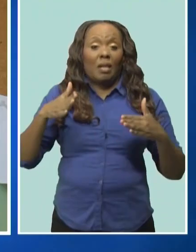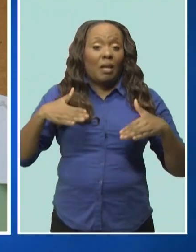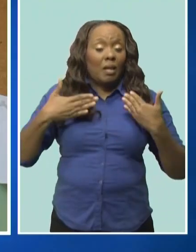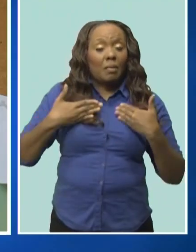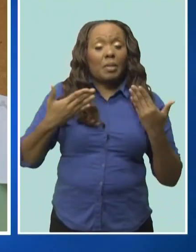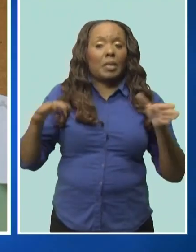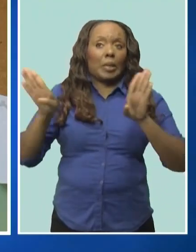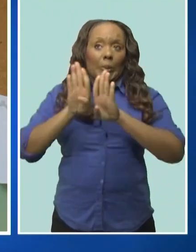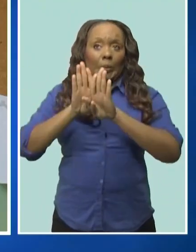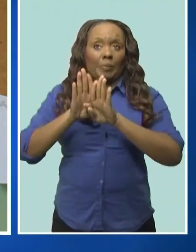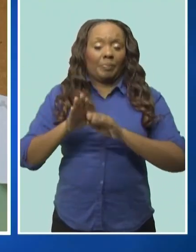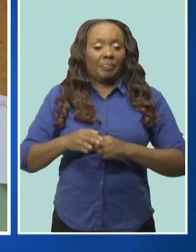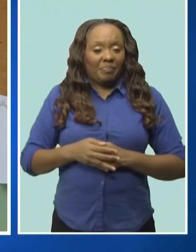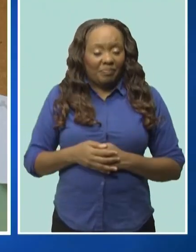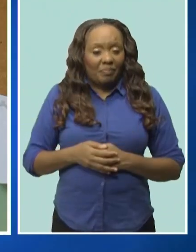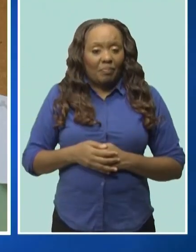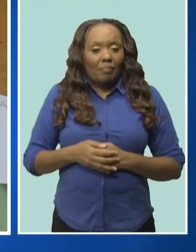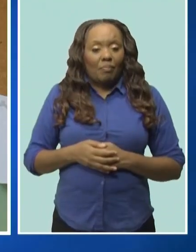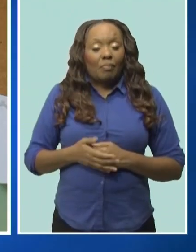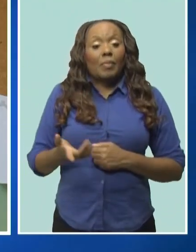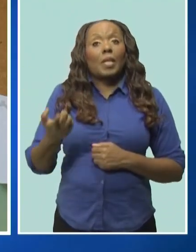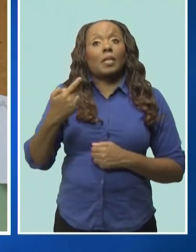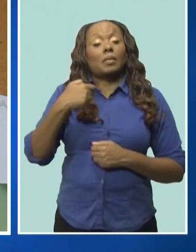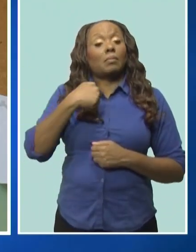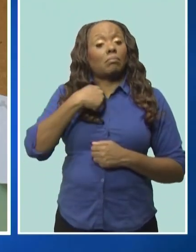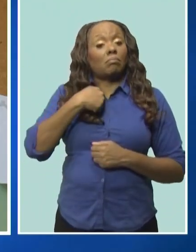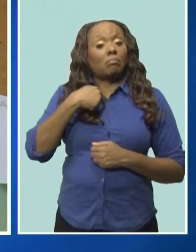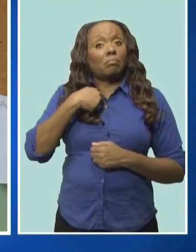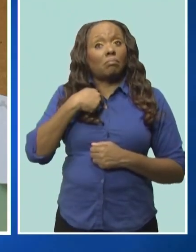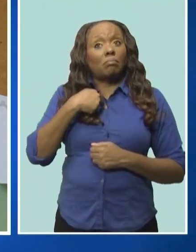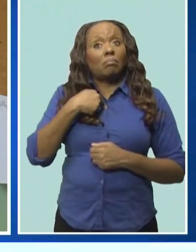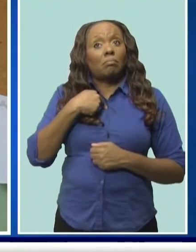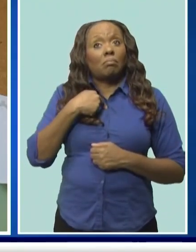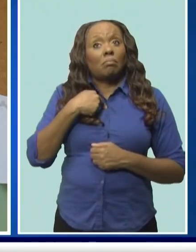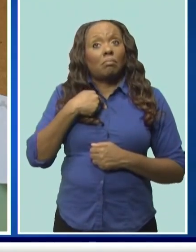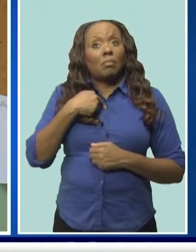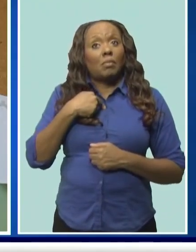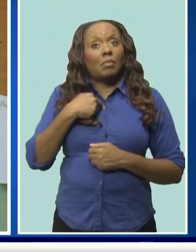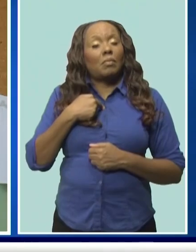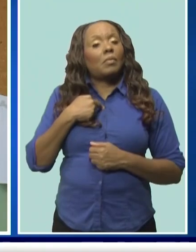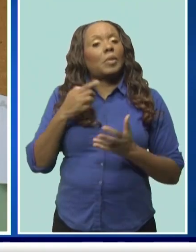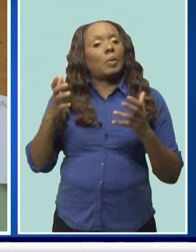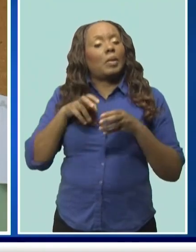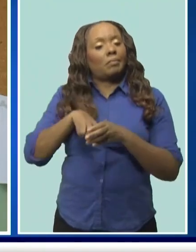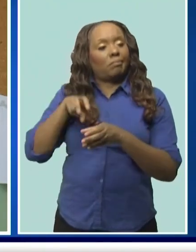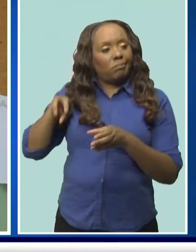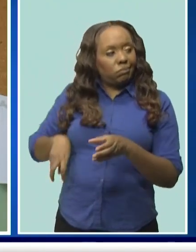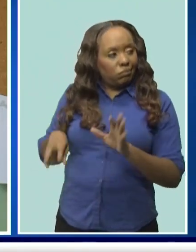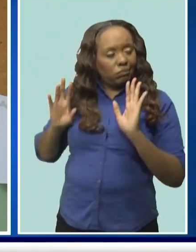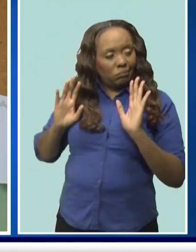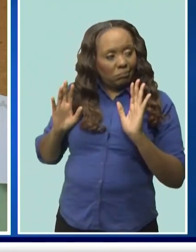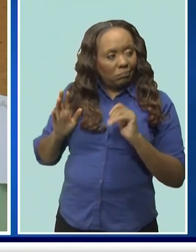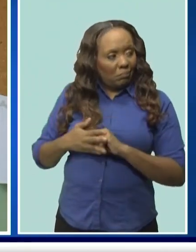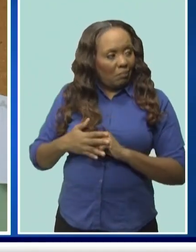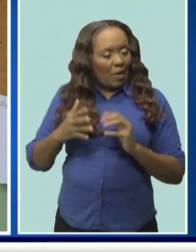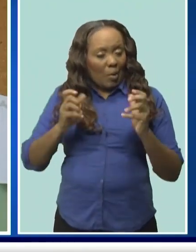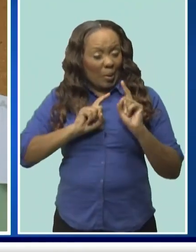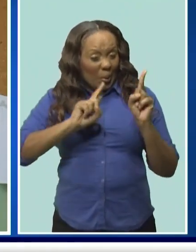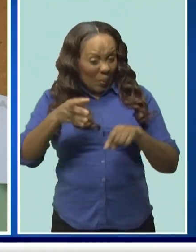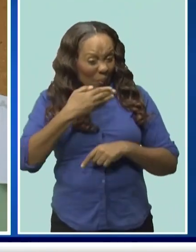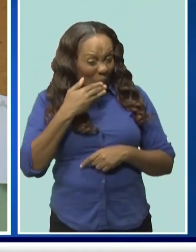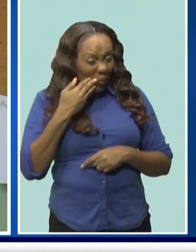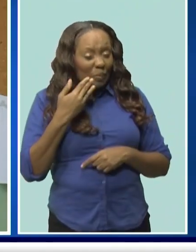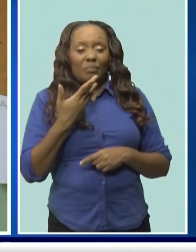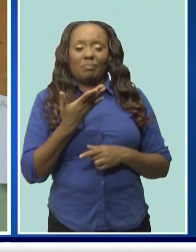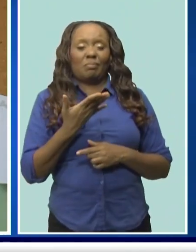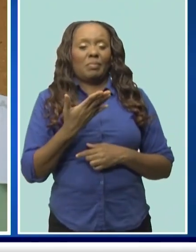industry. I want to close, get myself out of it so I can go home and do what I want to